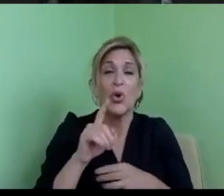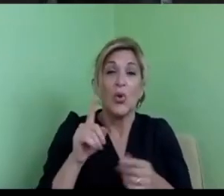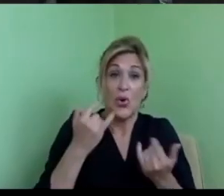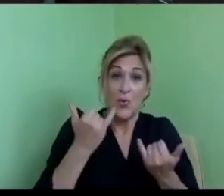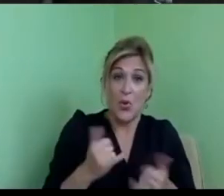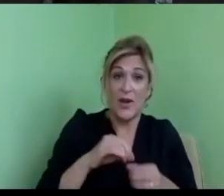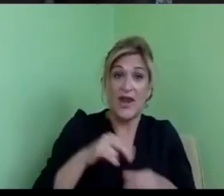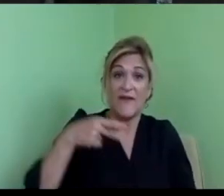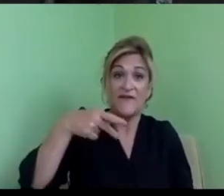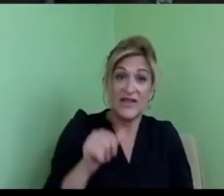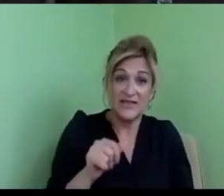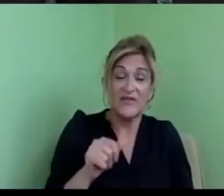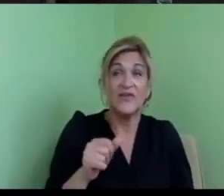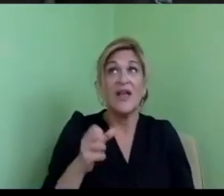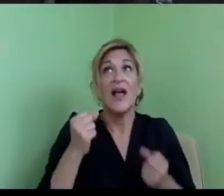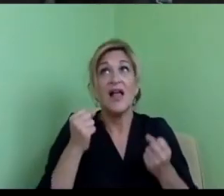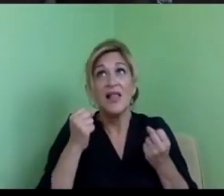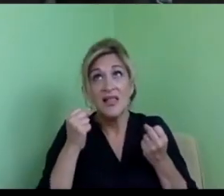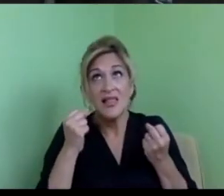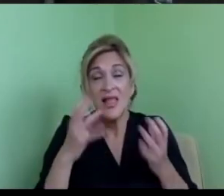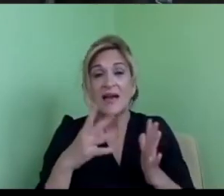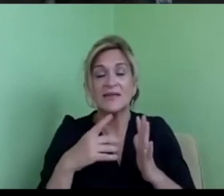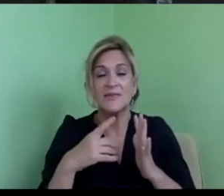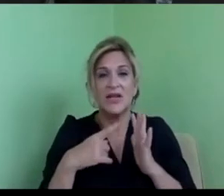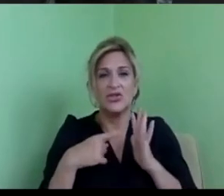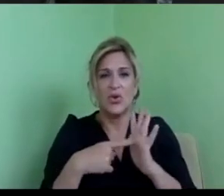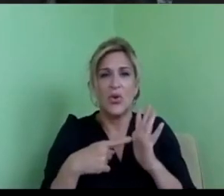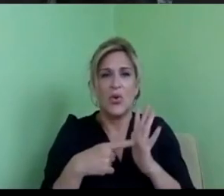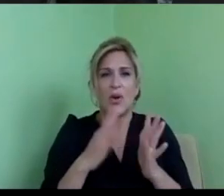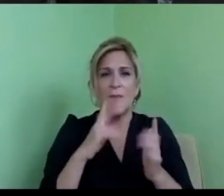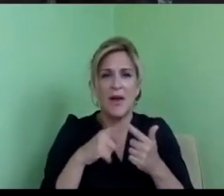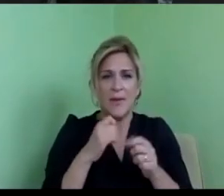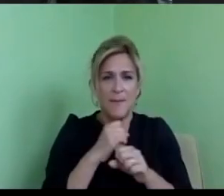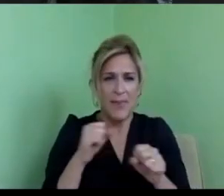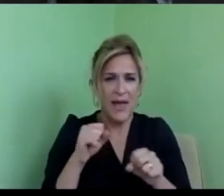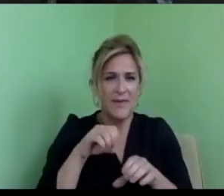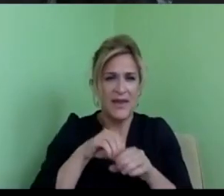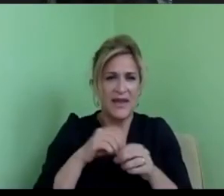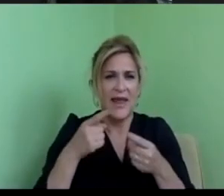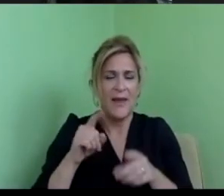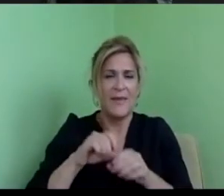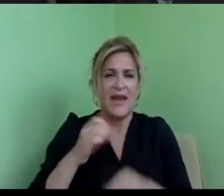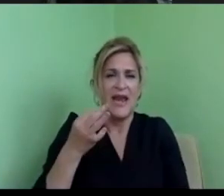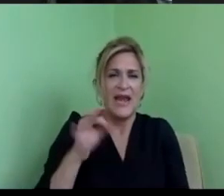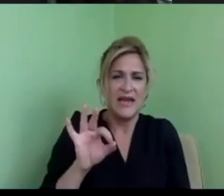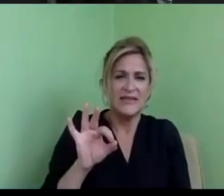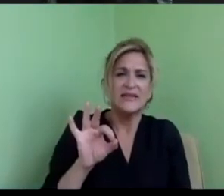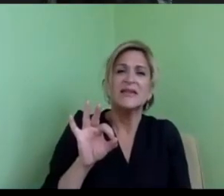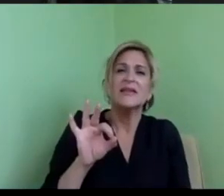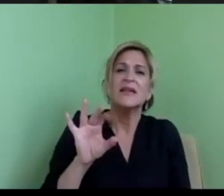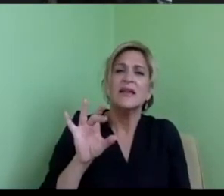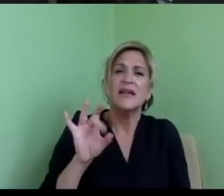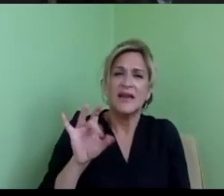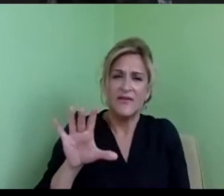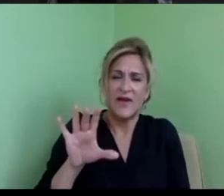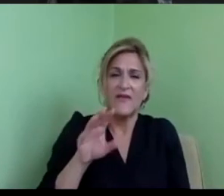a lot is being uncovered about uh a bombing that happened in 1985 may 13 monday may 13th 1985